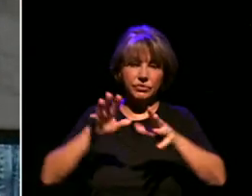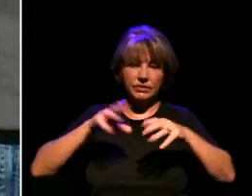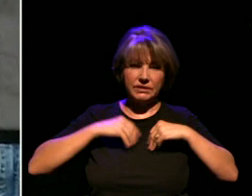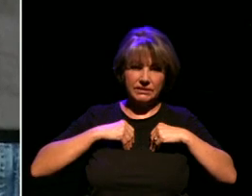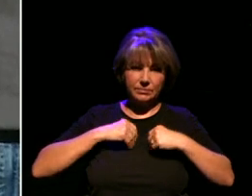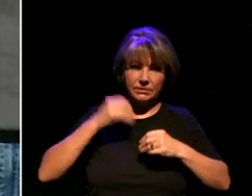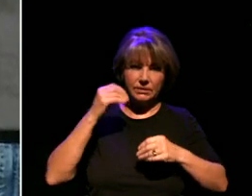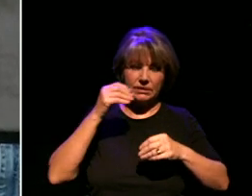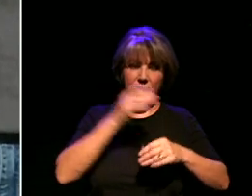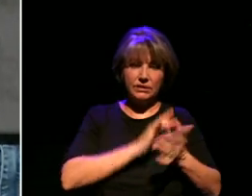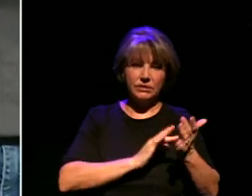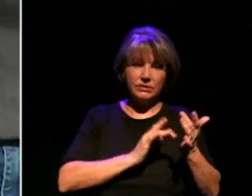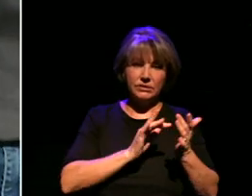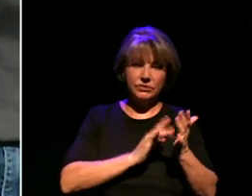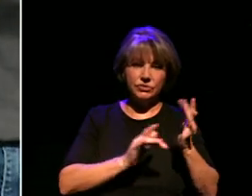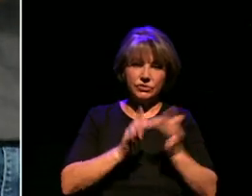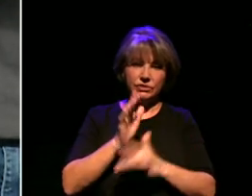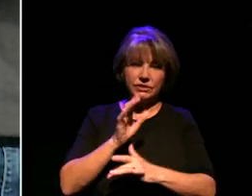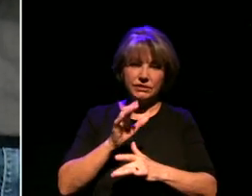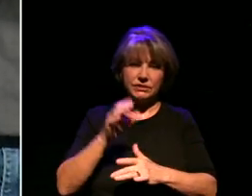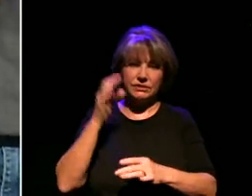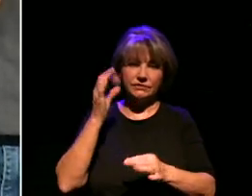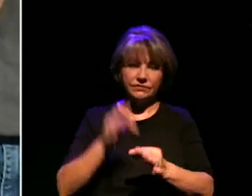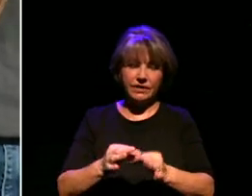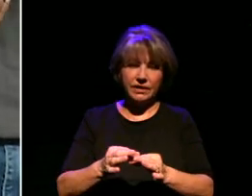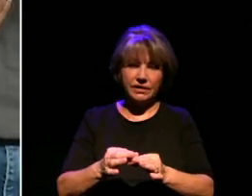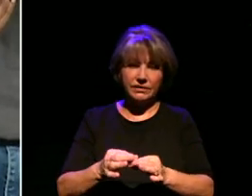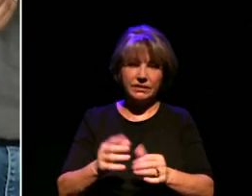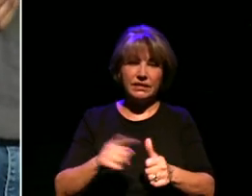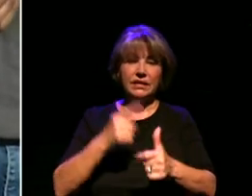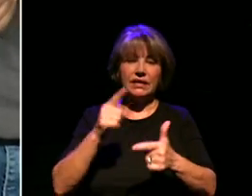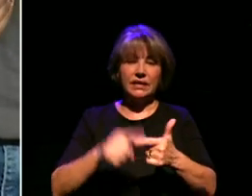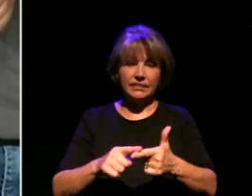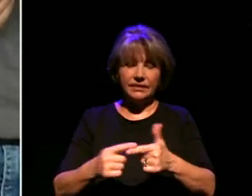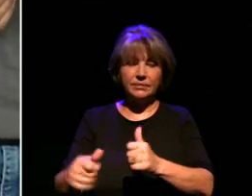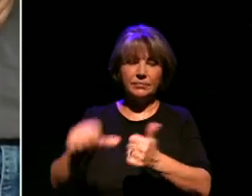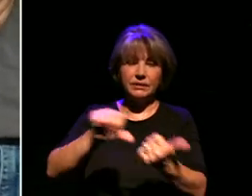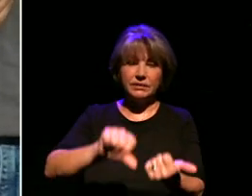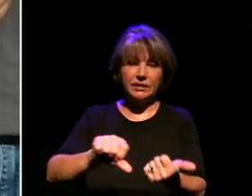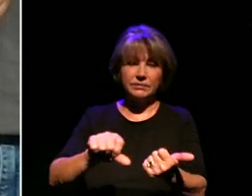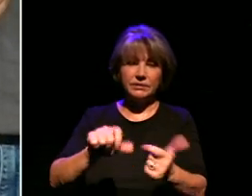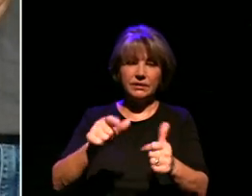faith, to take the next step of baptism, text FBC1 to